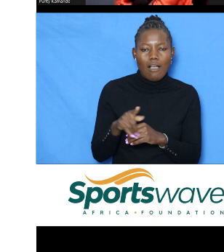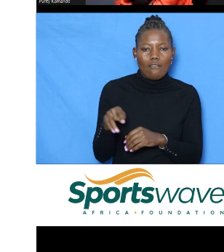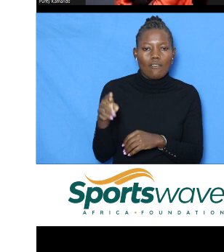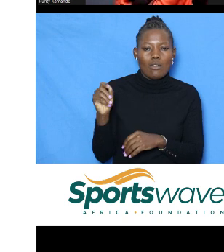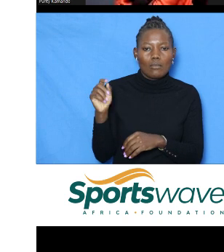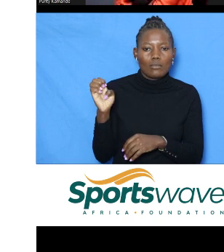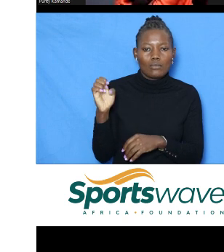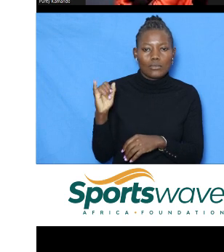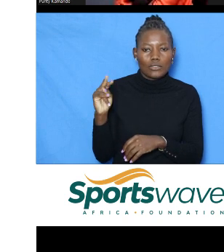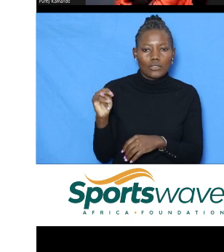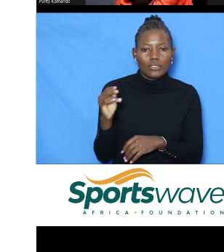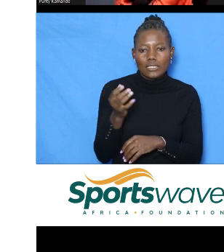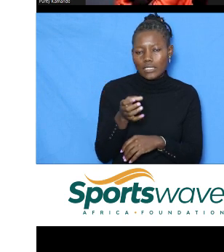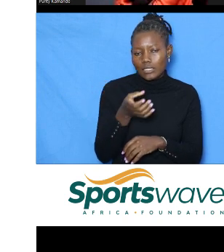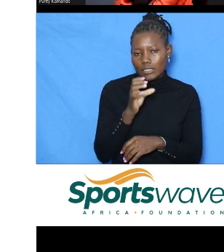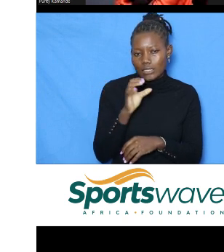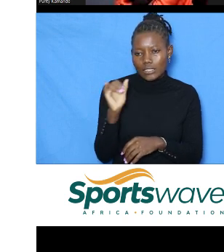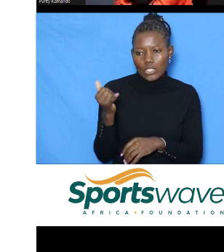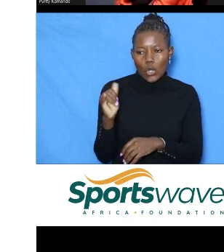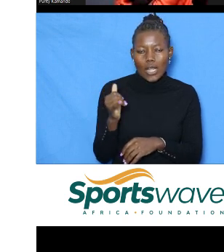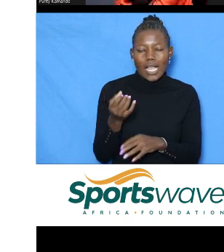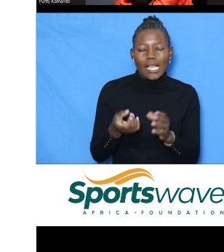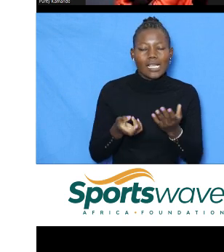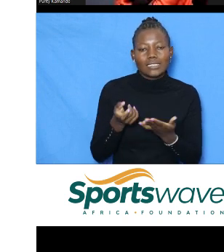whereby you're using yogurt,